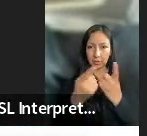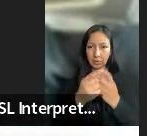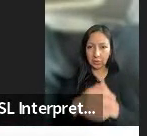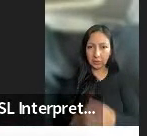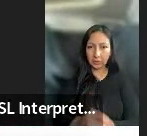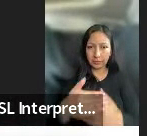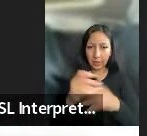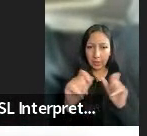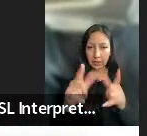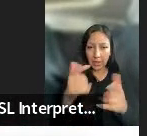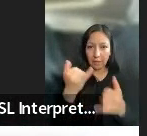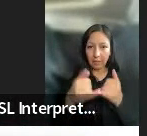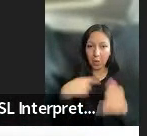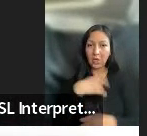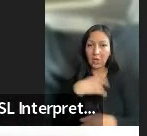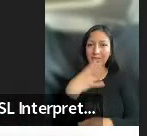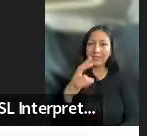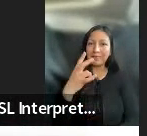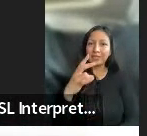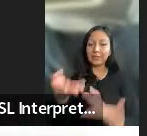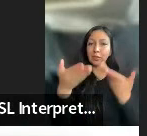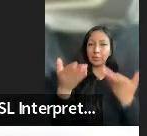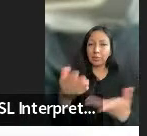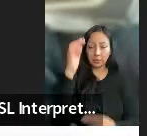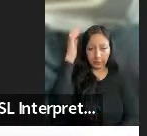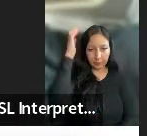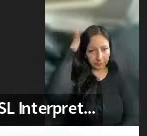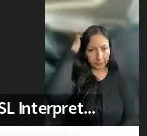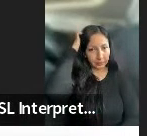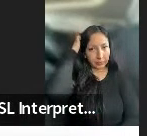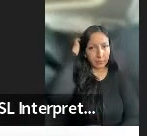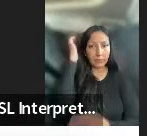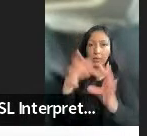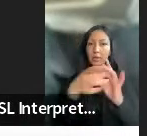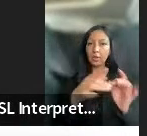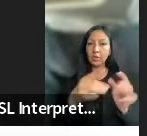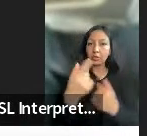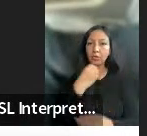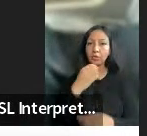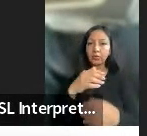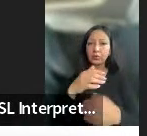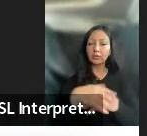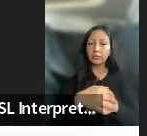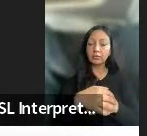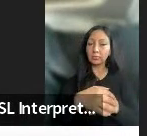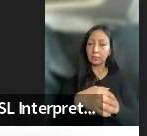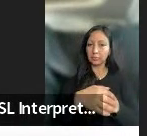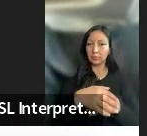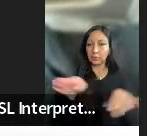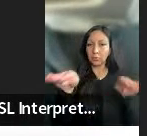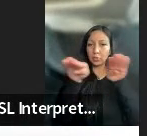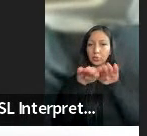And finally, our 17th proposal relates to rooftop food production.